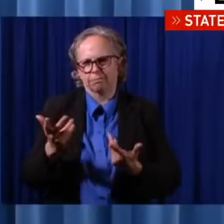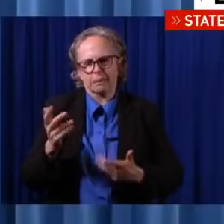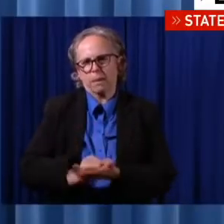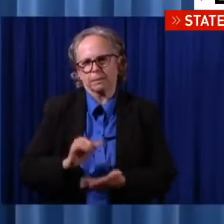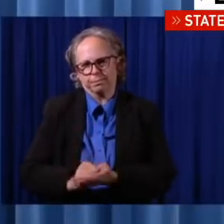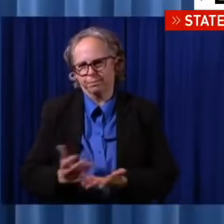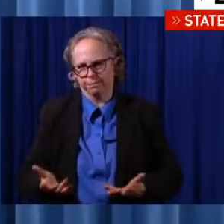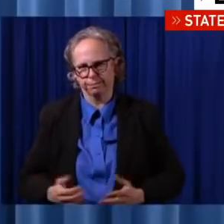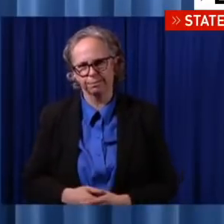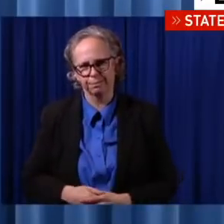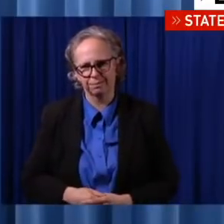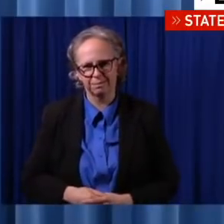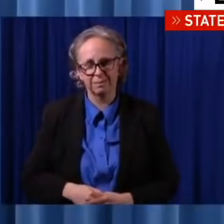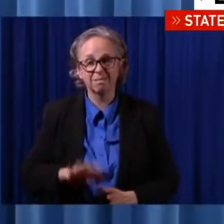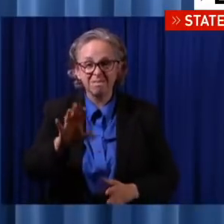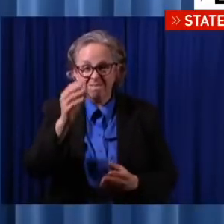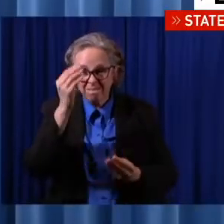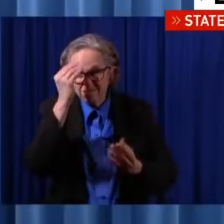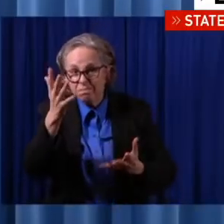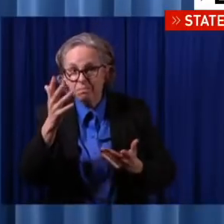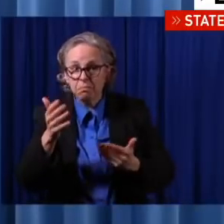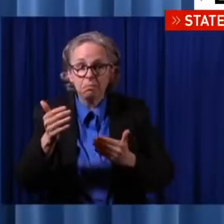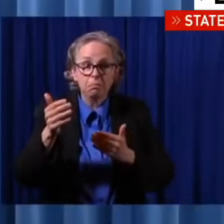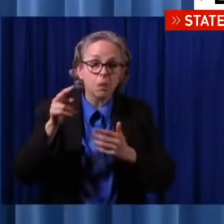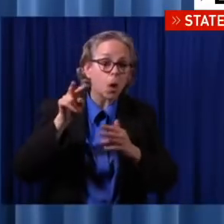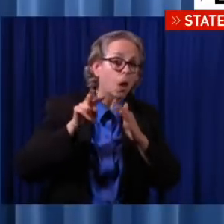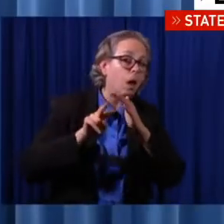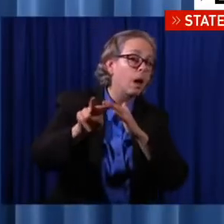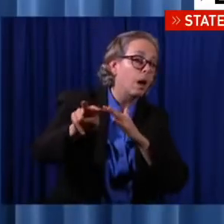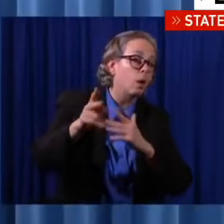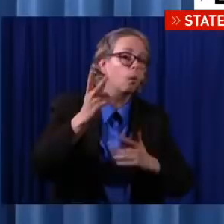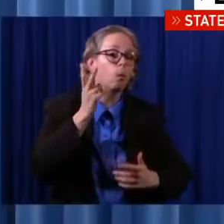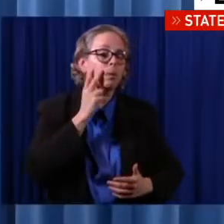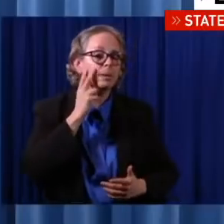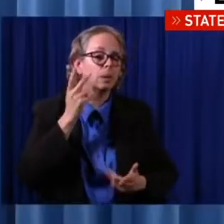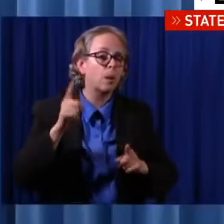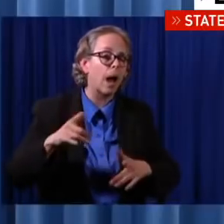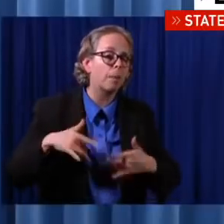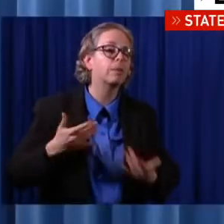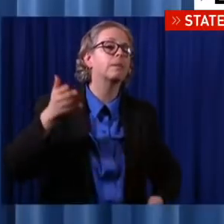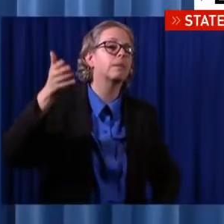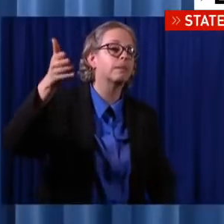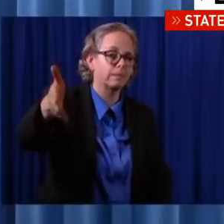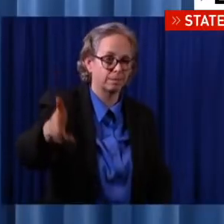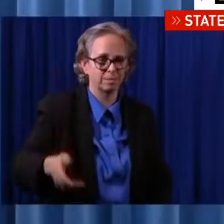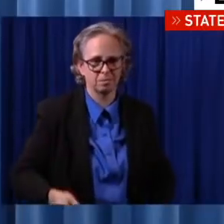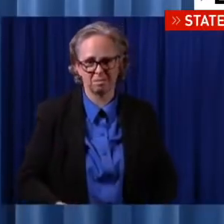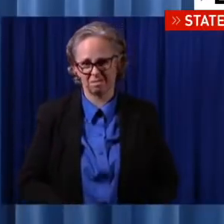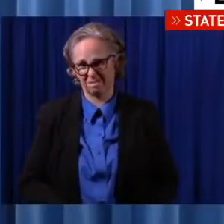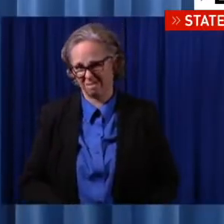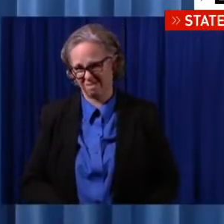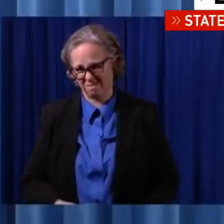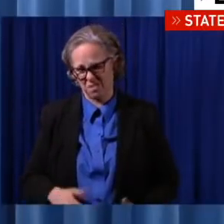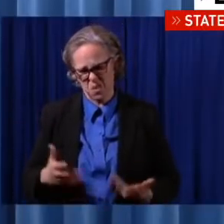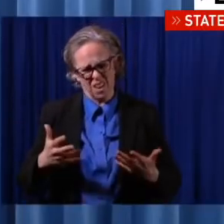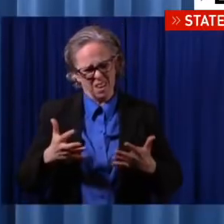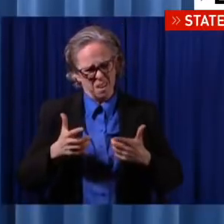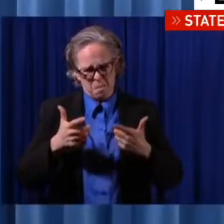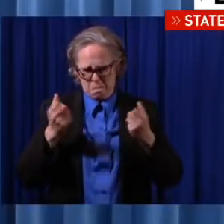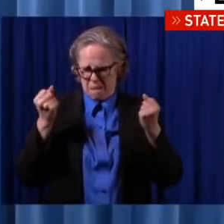we have to see where we are at that point. But that's a large crowd, a lot of people